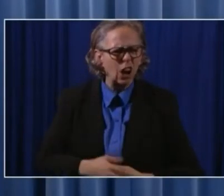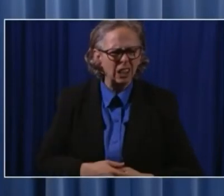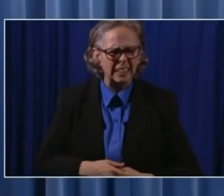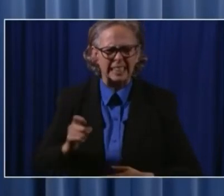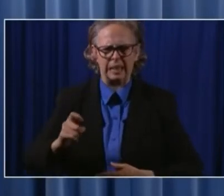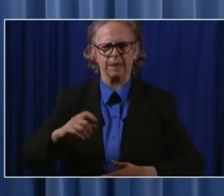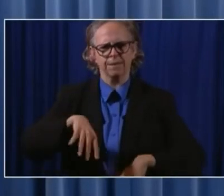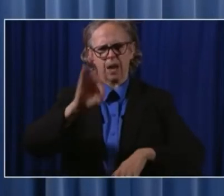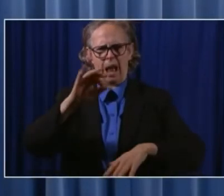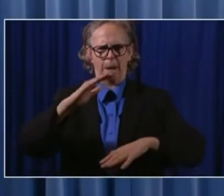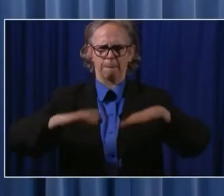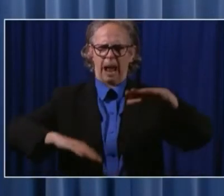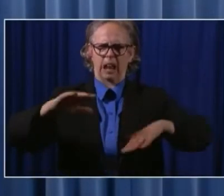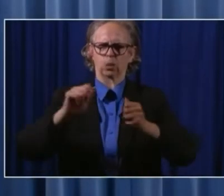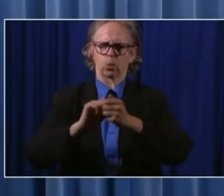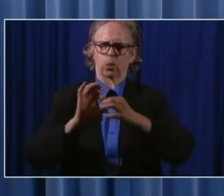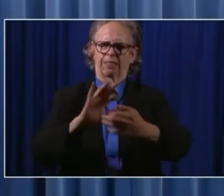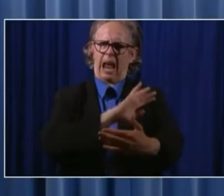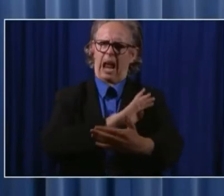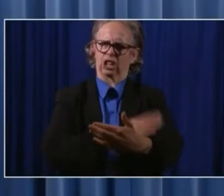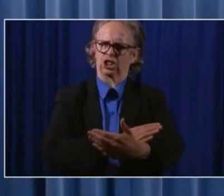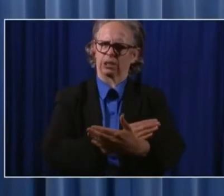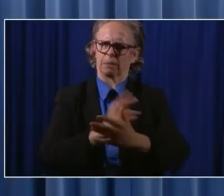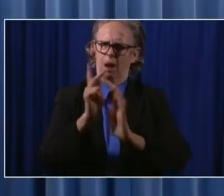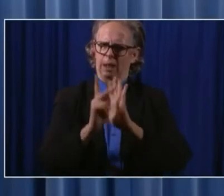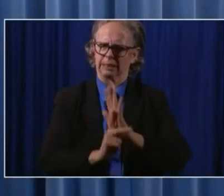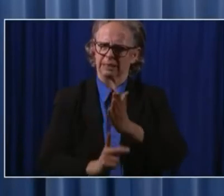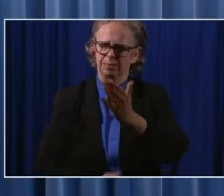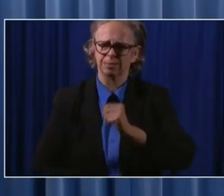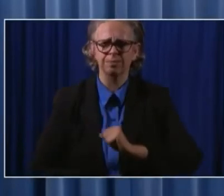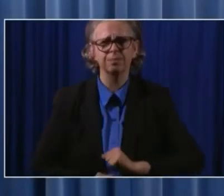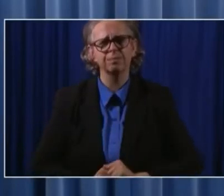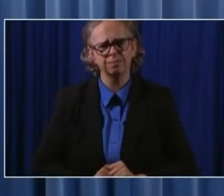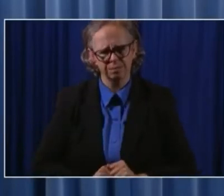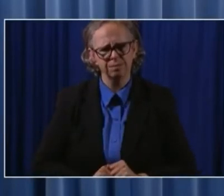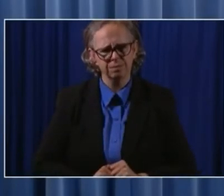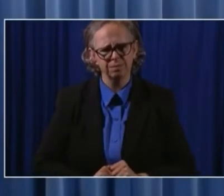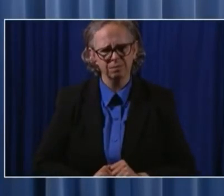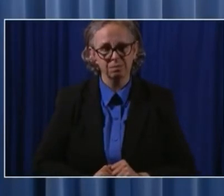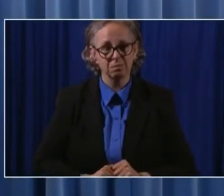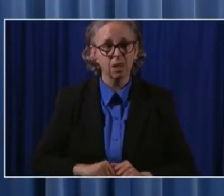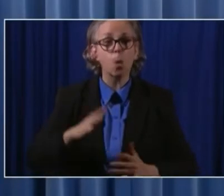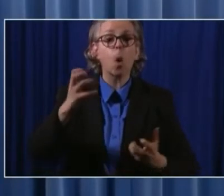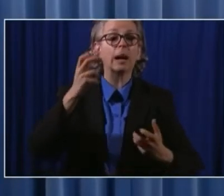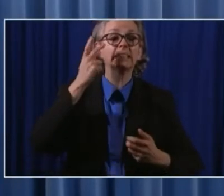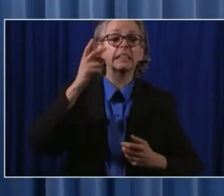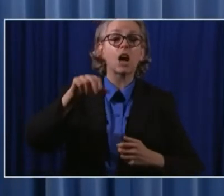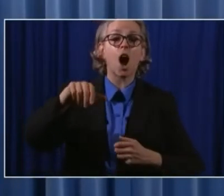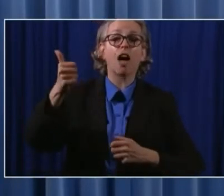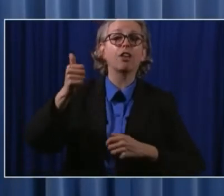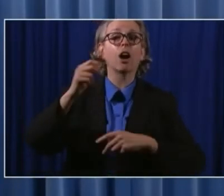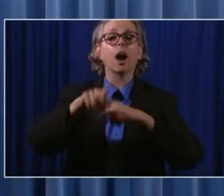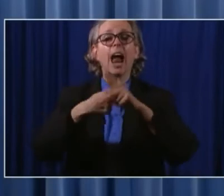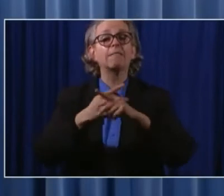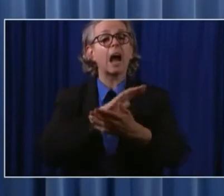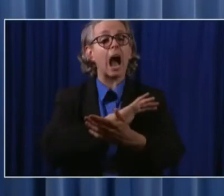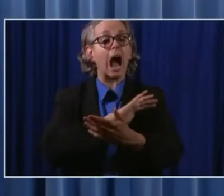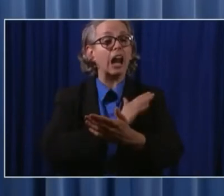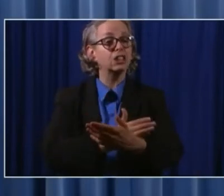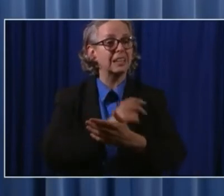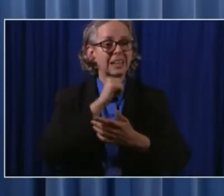energy. And as much as we would like to see other forms of energy that are non-carbon,